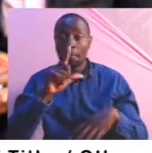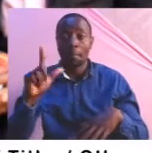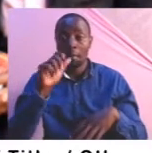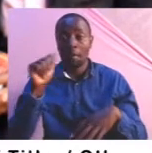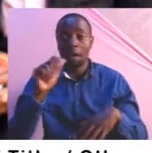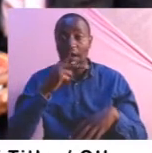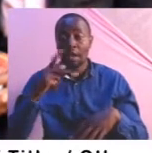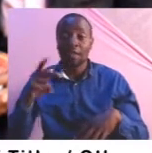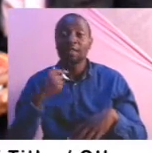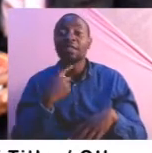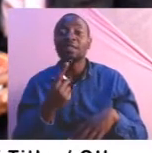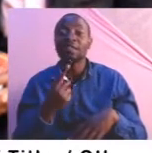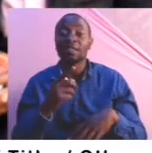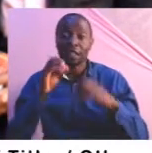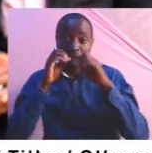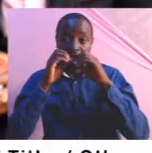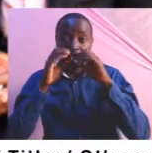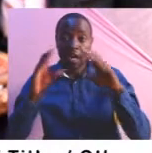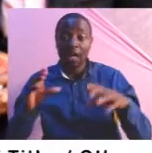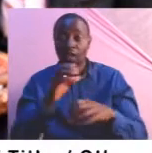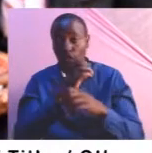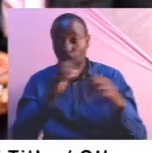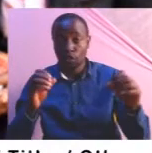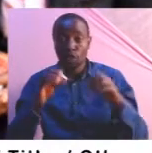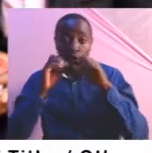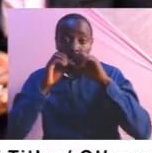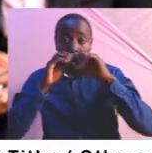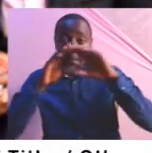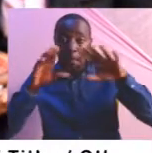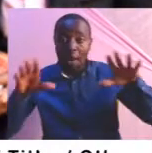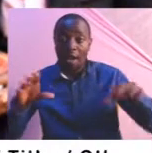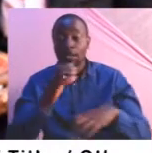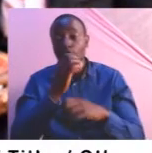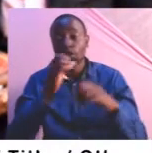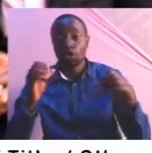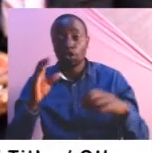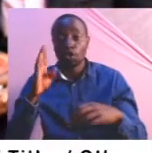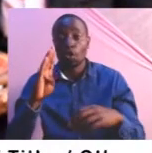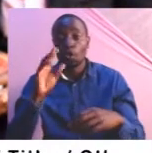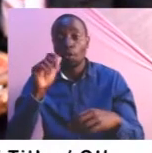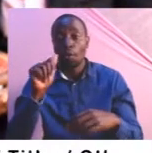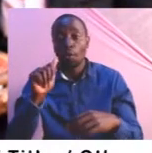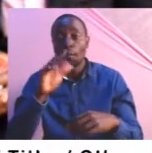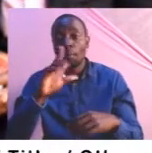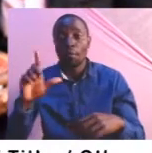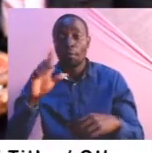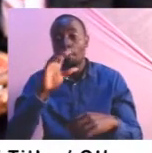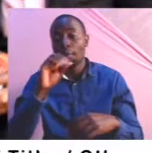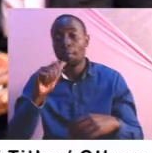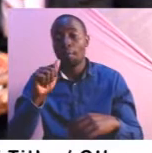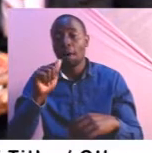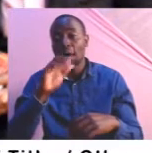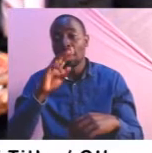them at all, nor bless them at all. Balaam answered, did I not tell you I must